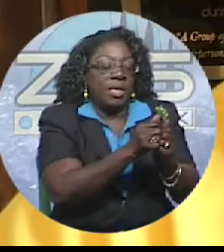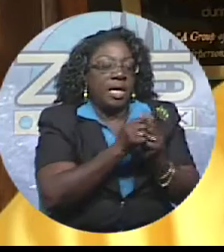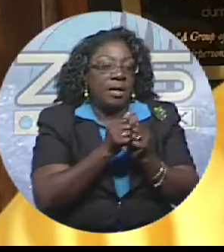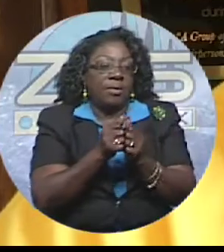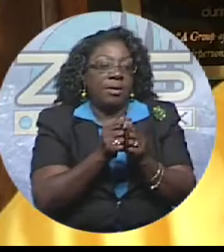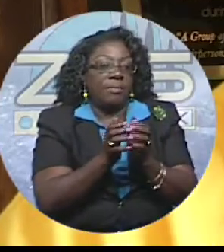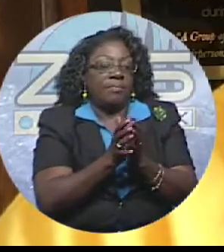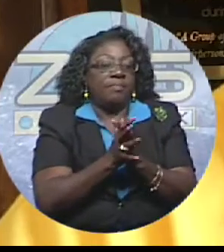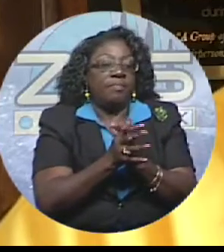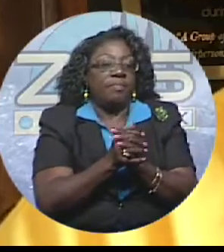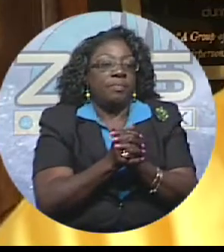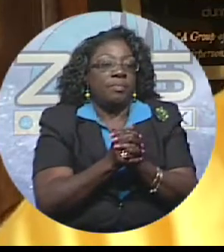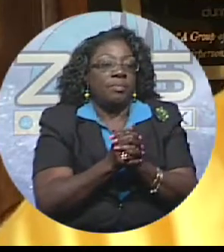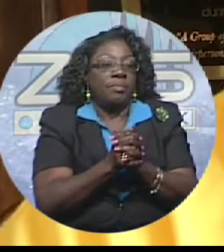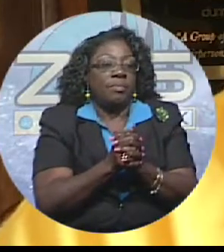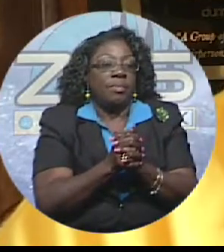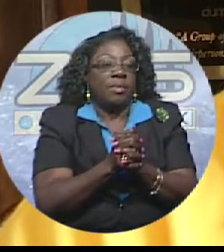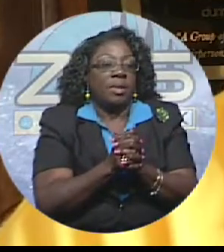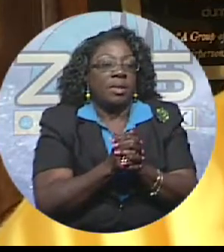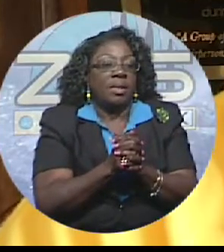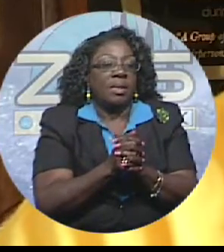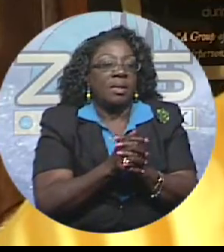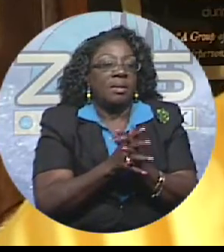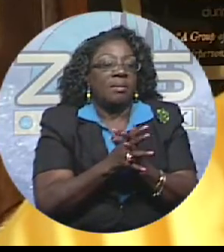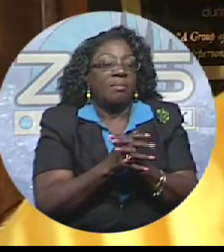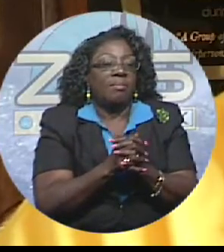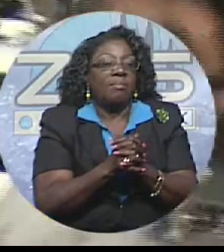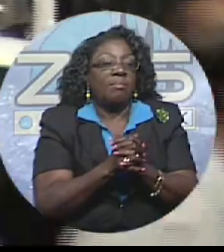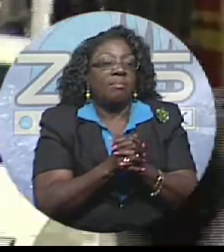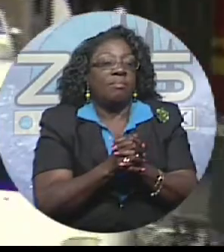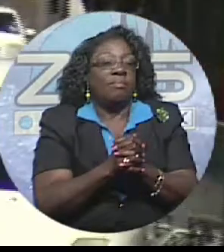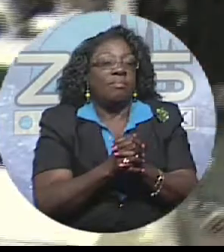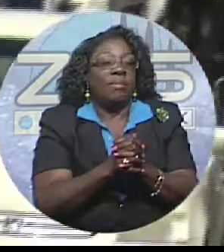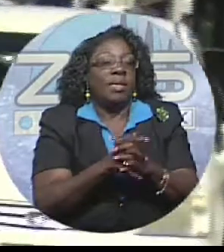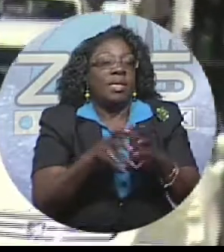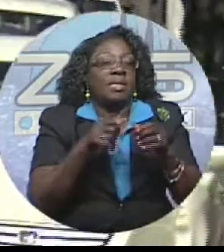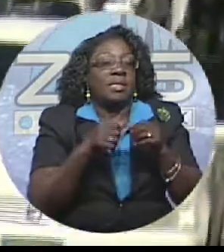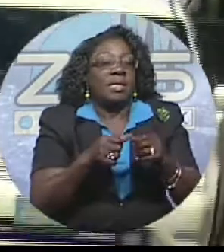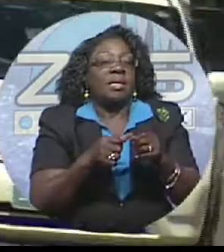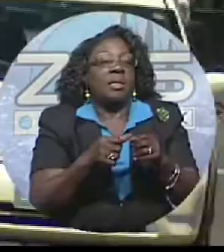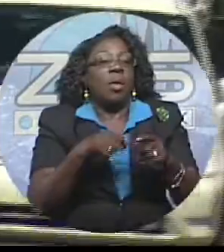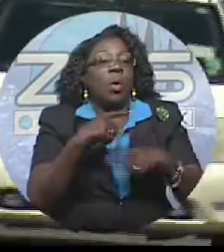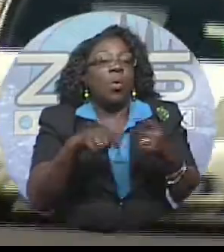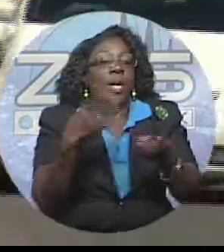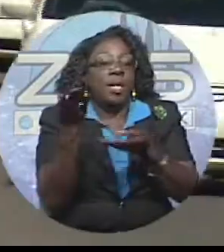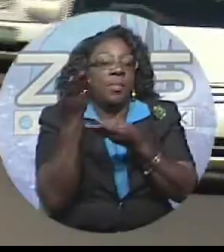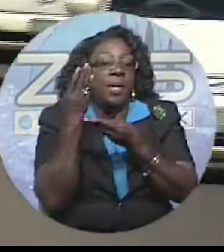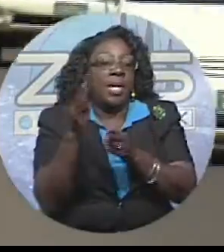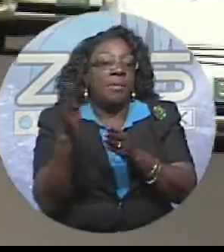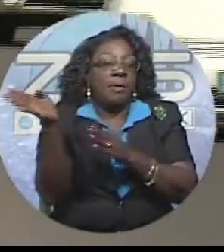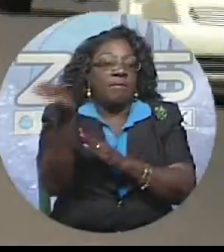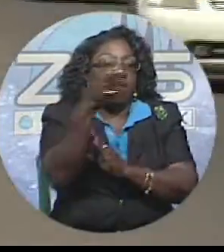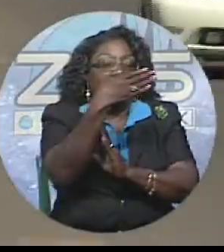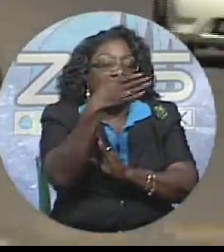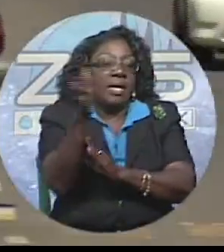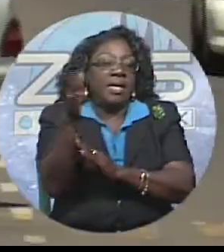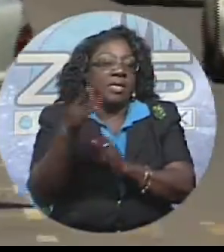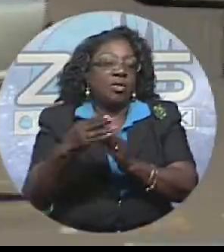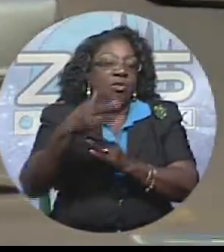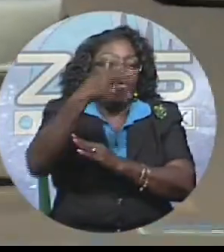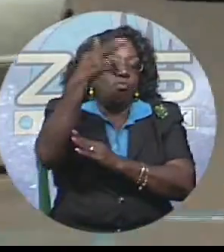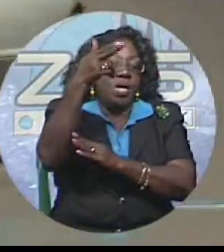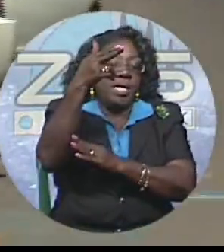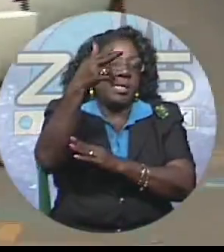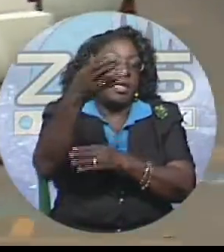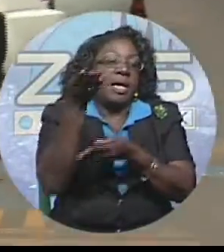thing. I'm not there with it. Still, when the Bahamian flag is hoisted each time, Bahamians